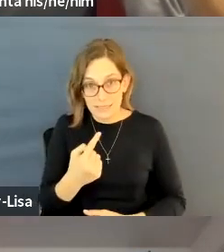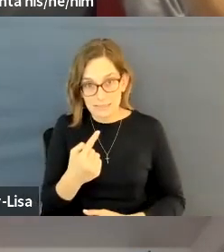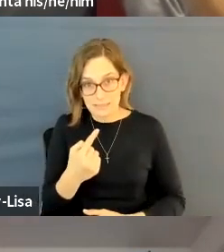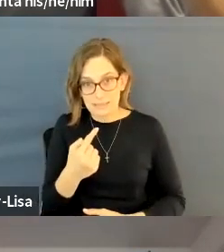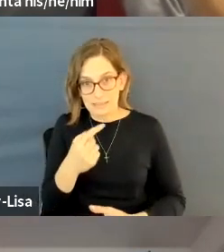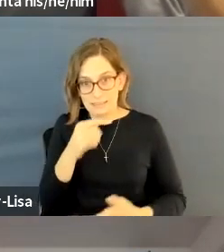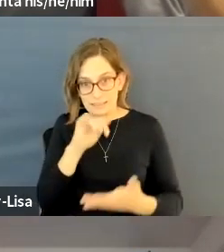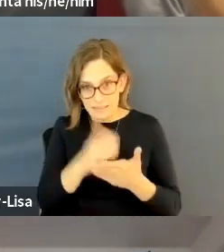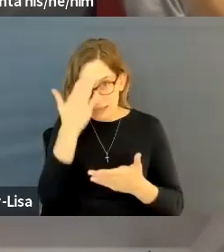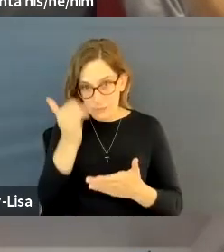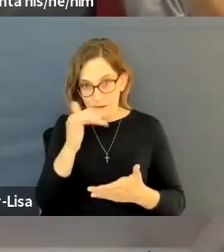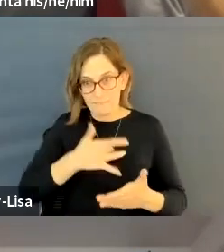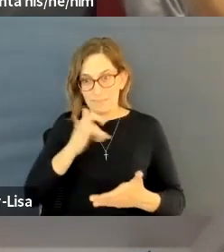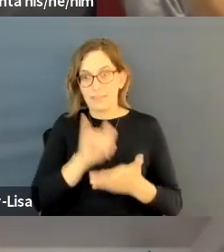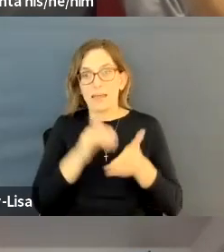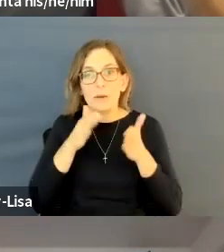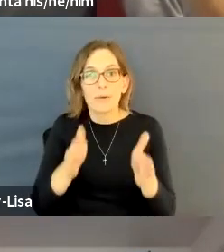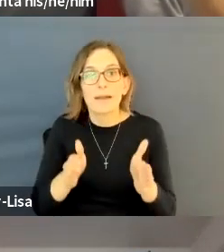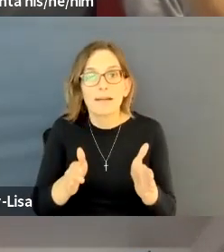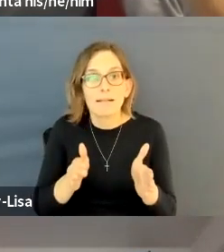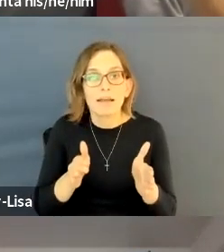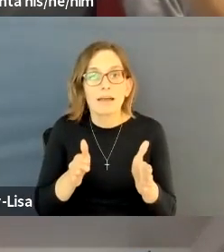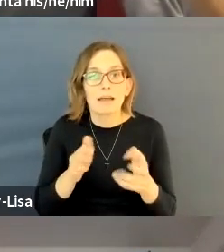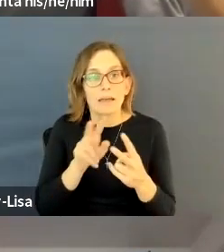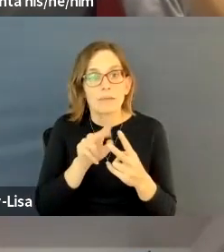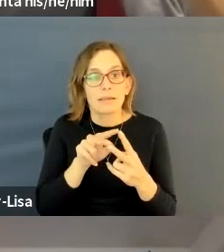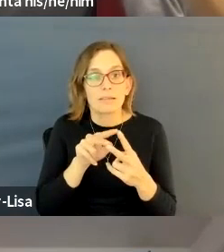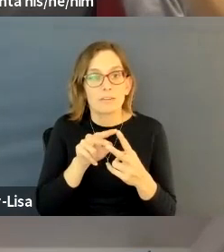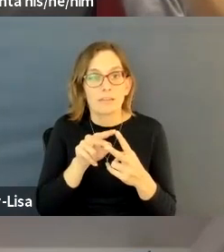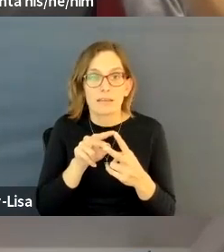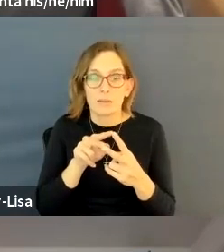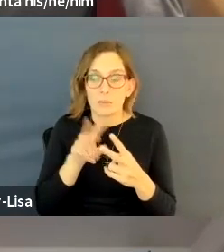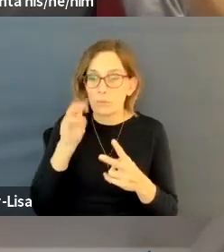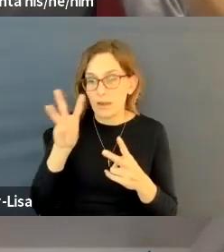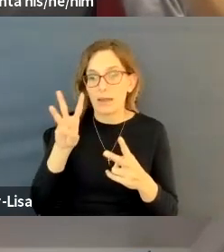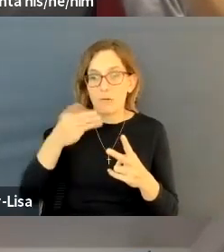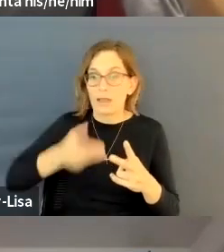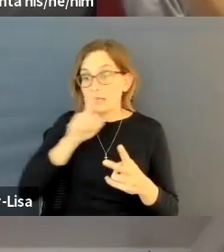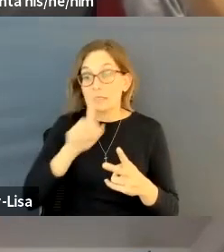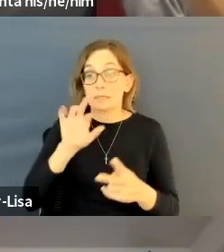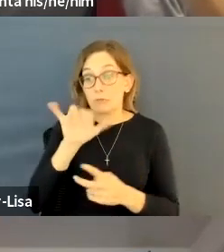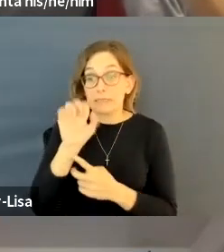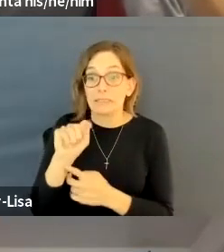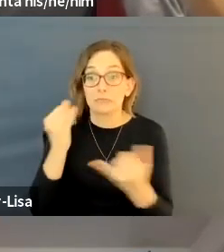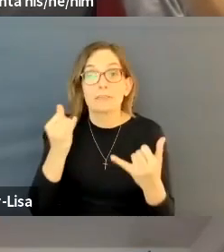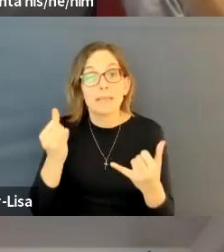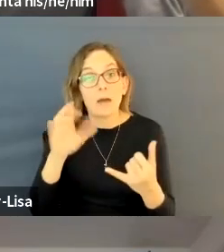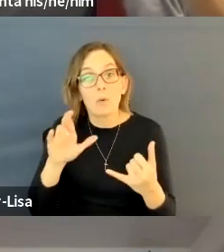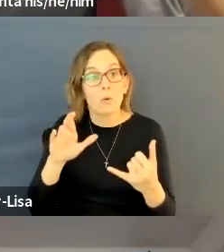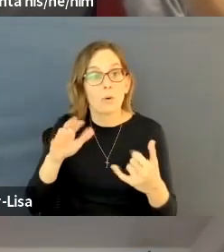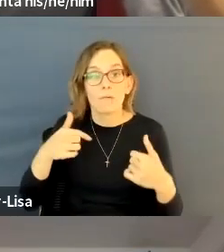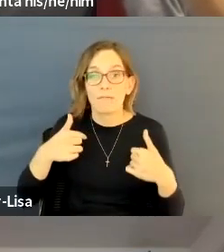do you feel that way? And it was like, I either have to, like, I'm like, wow, I'm being kind of racist right now, or I'm not giving this